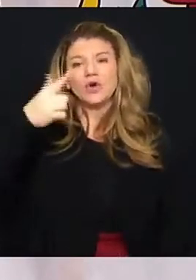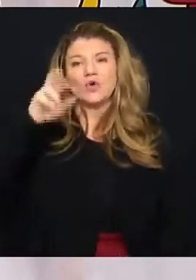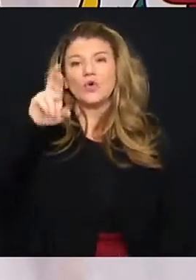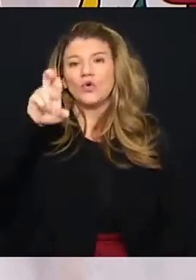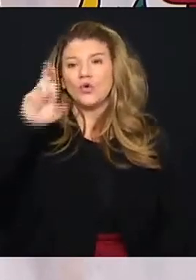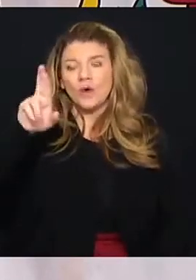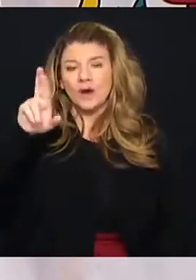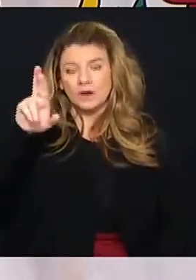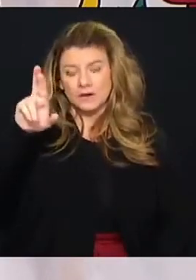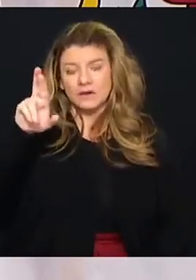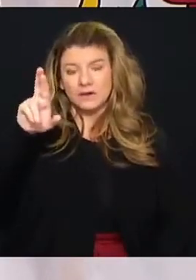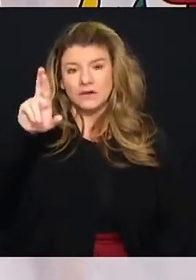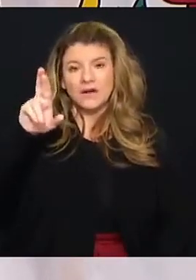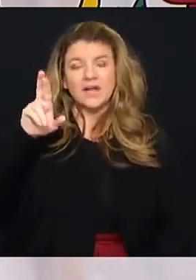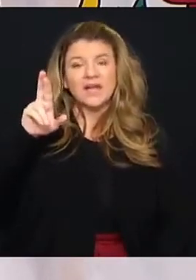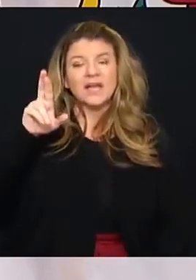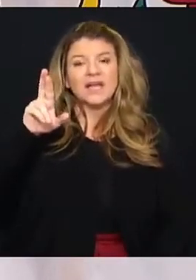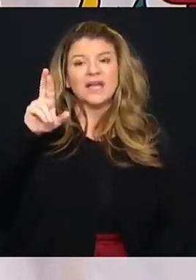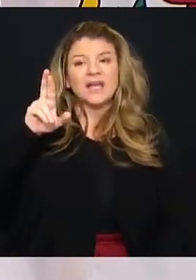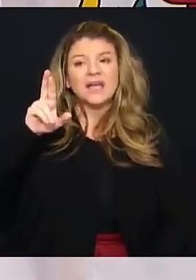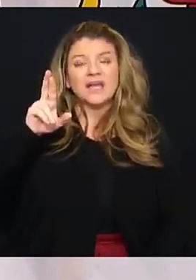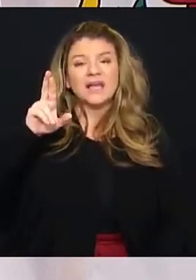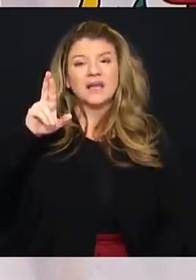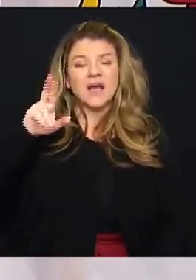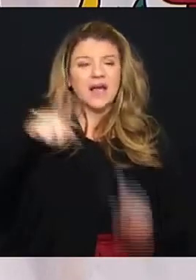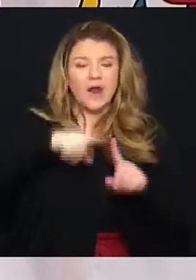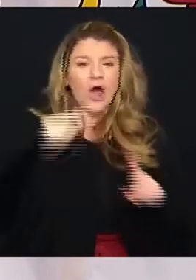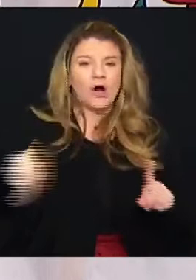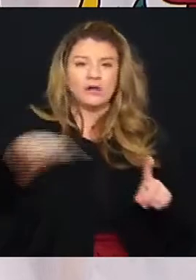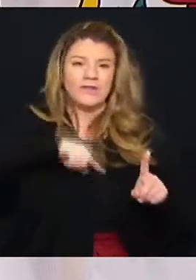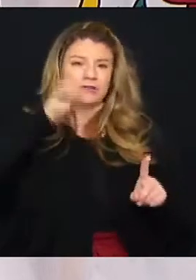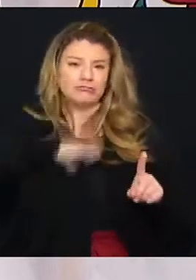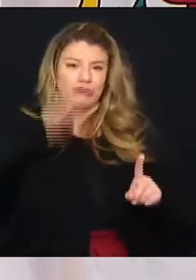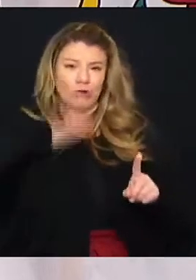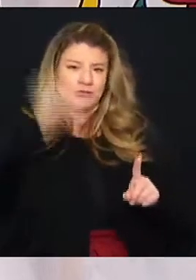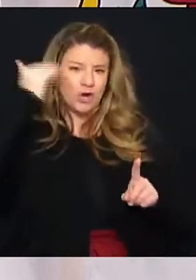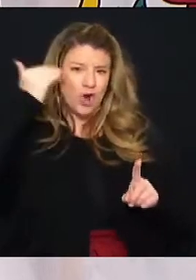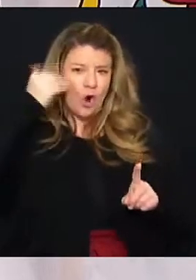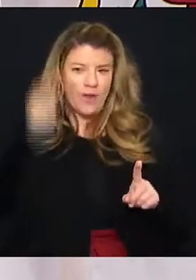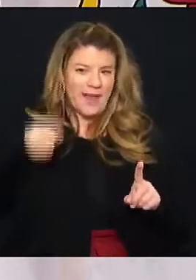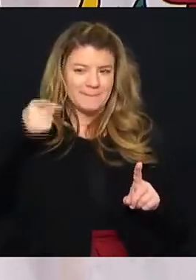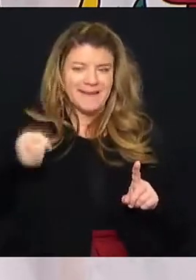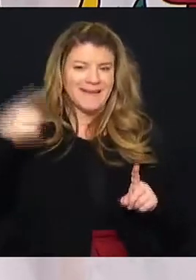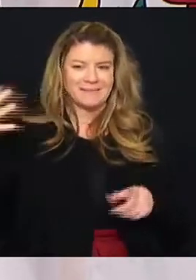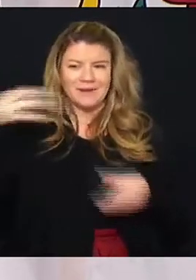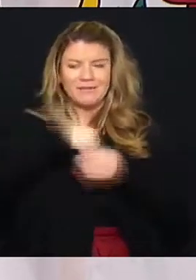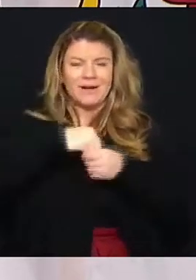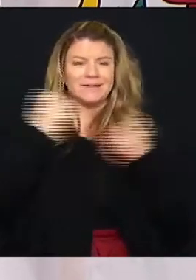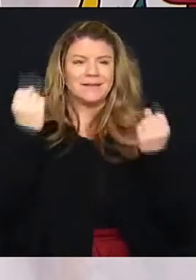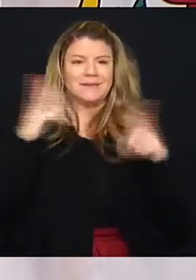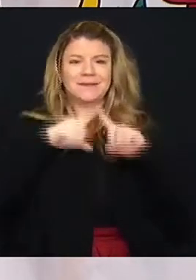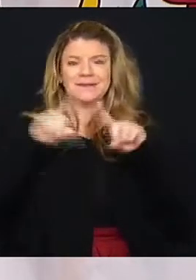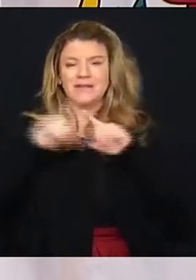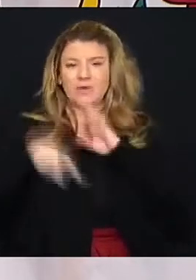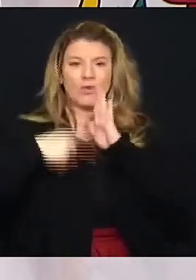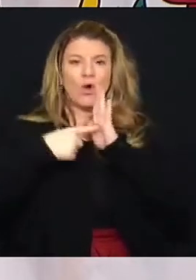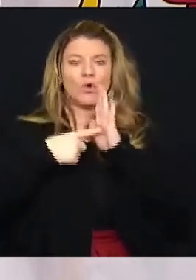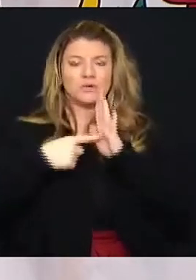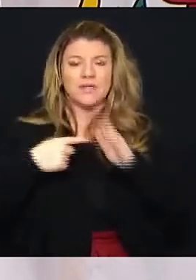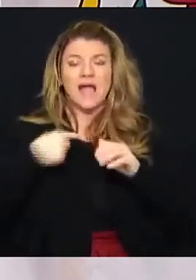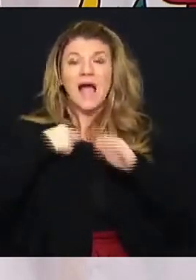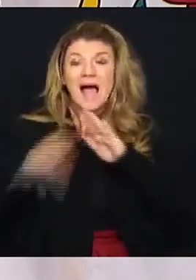Daniel W. Greer, and all of us around Charleston know Dan. Dan's been around in many different roles, and I appointed